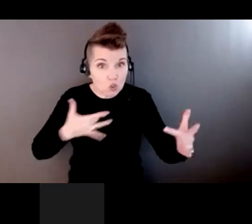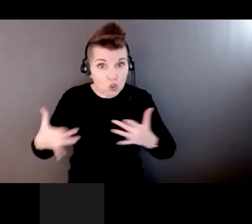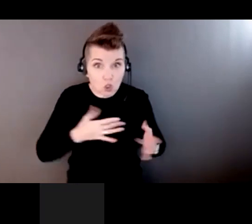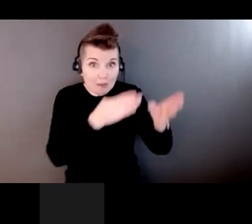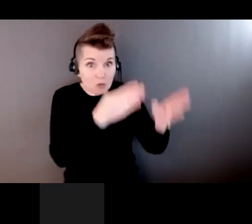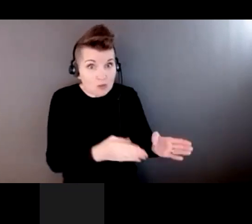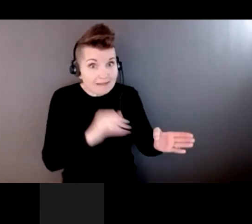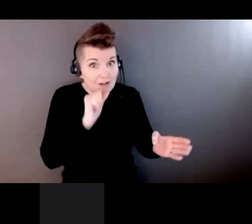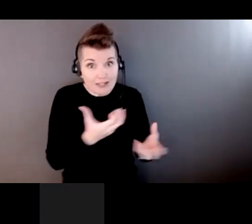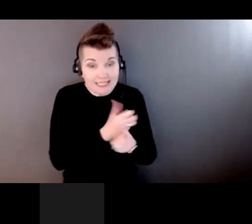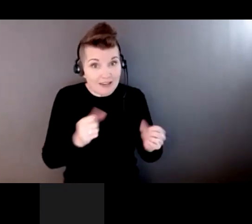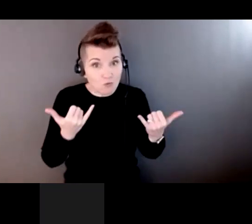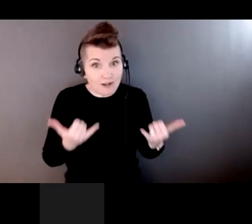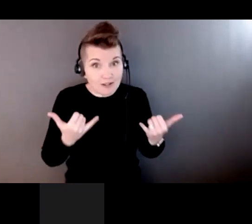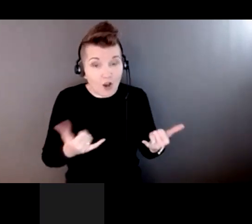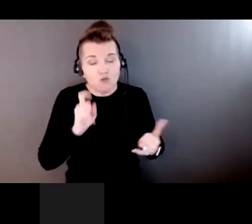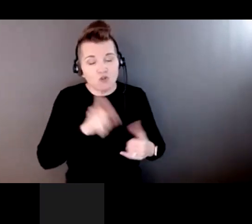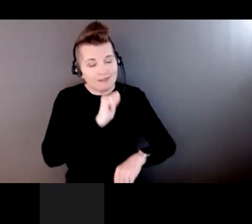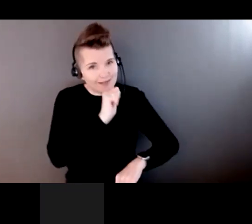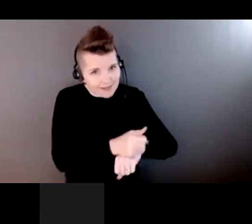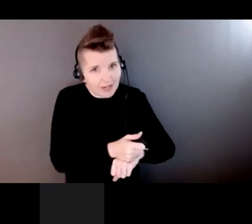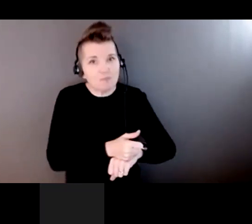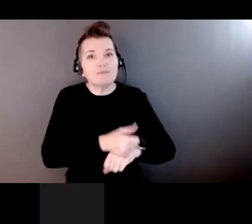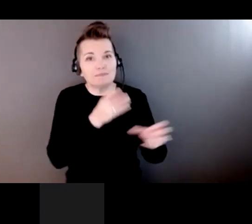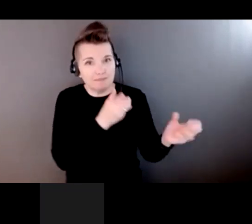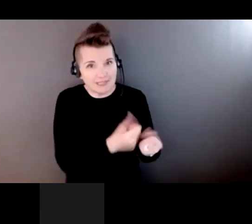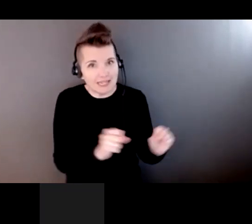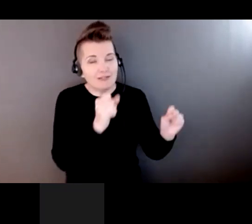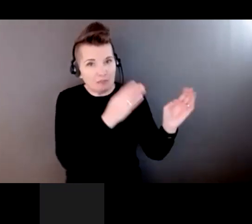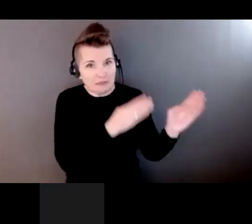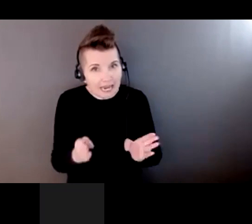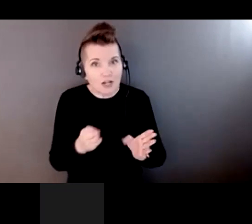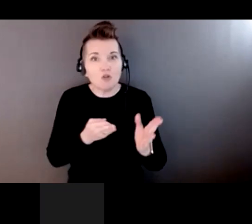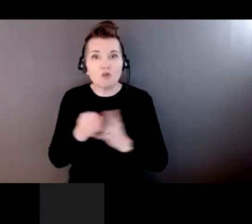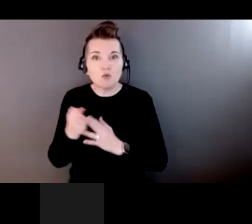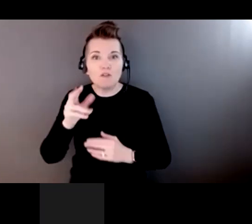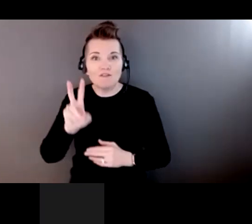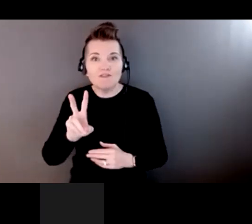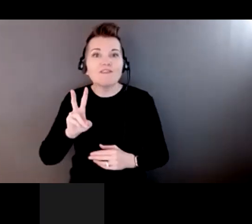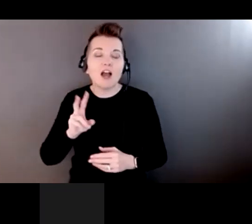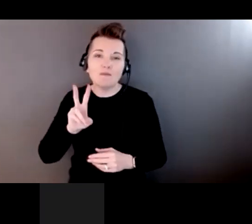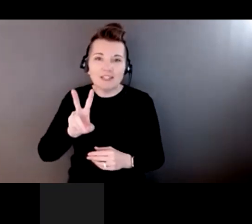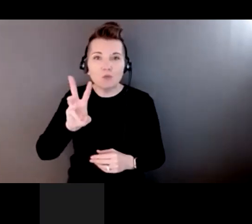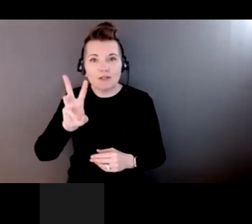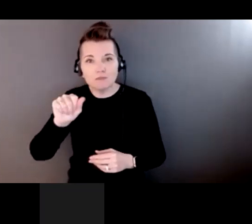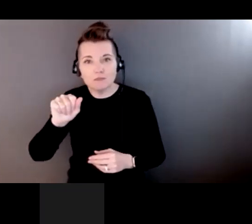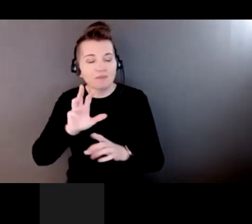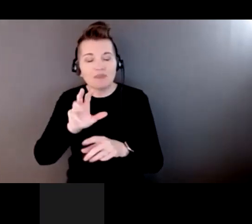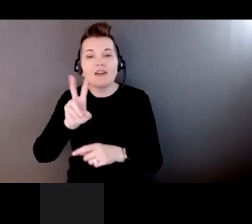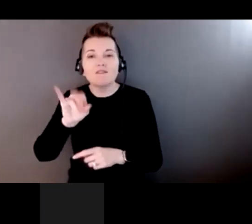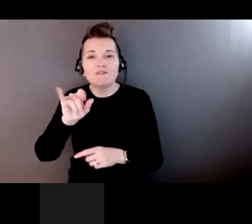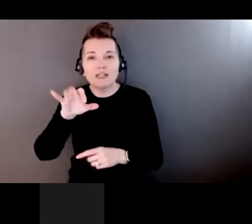to get an in-depth safety plan through your local victim services or a women's shelter. Jason, do you have any final thoughts about